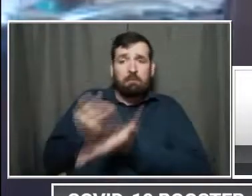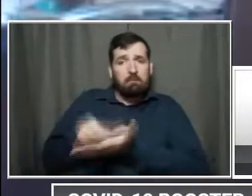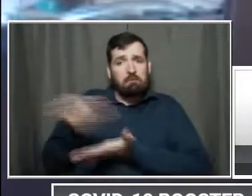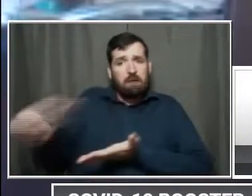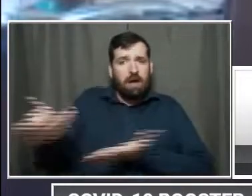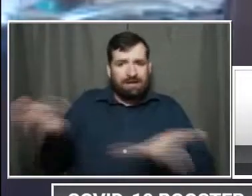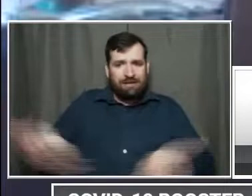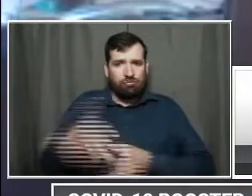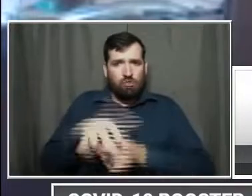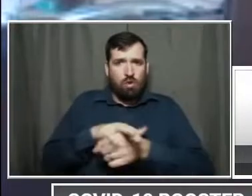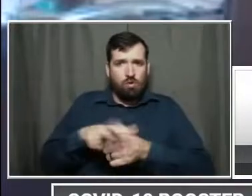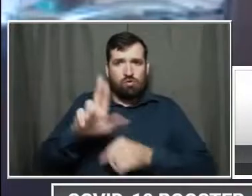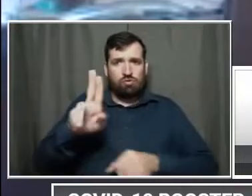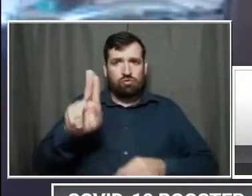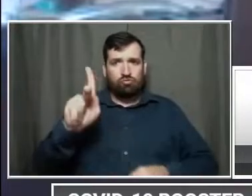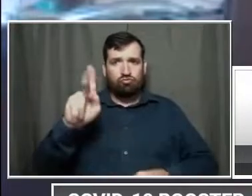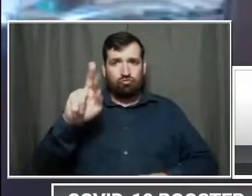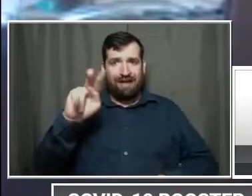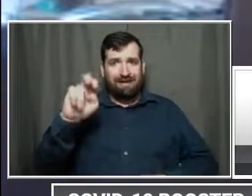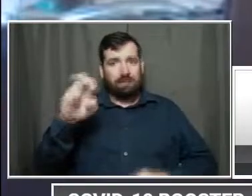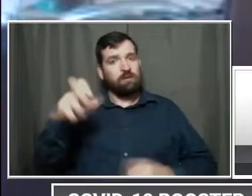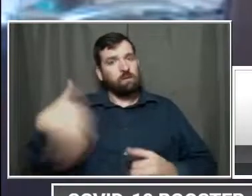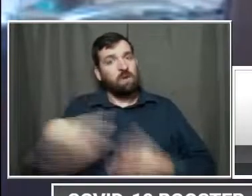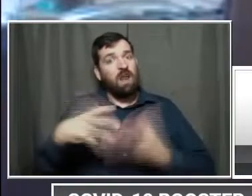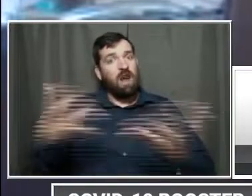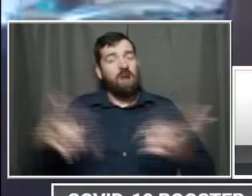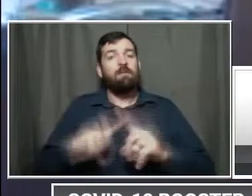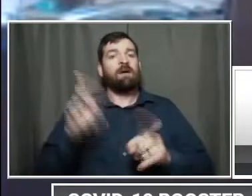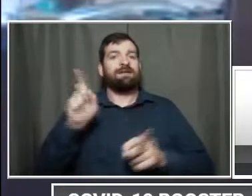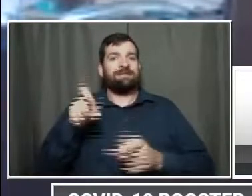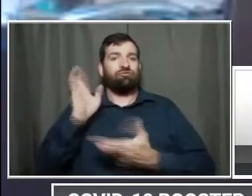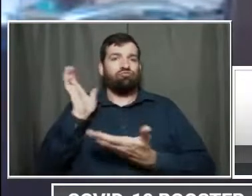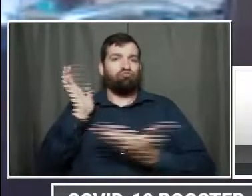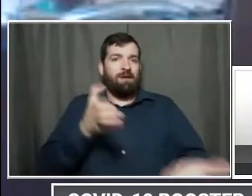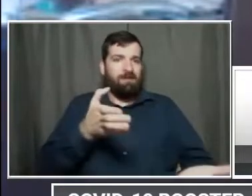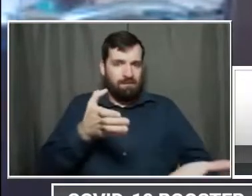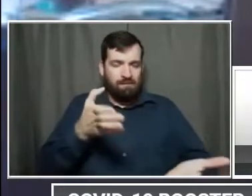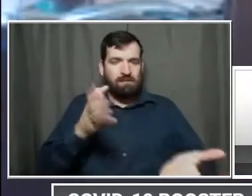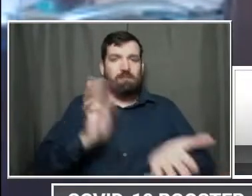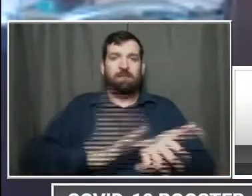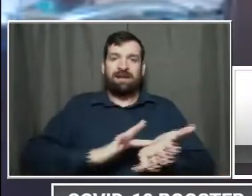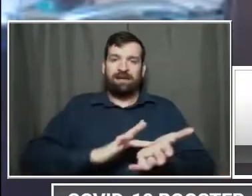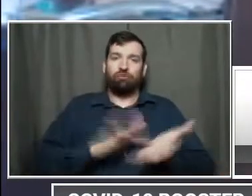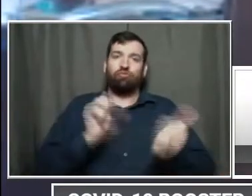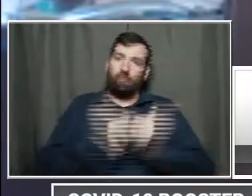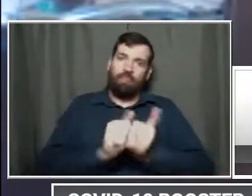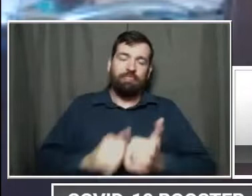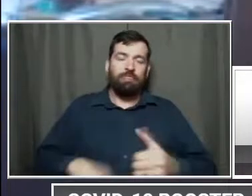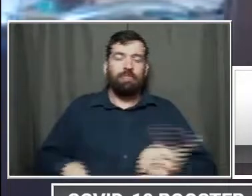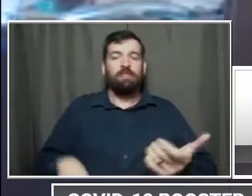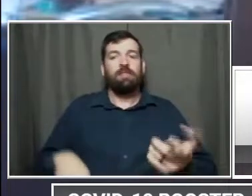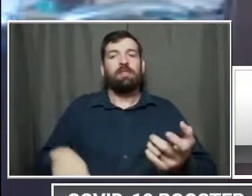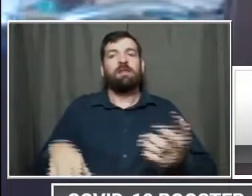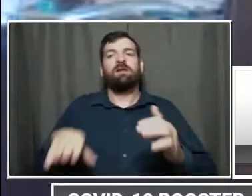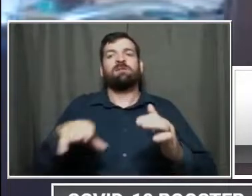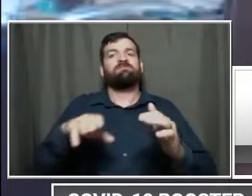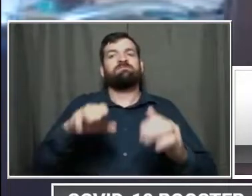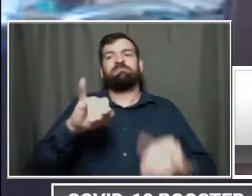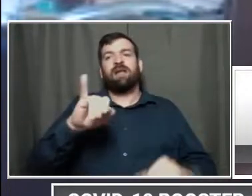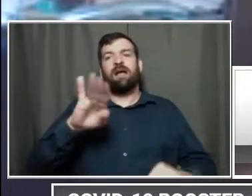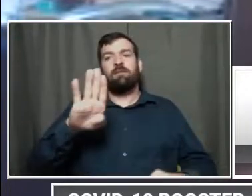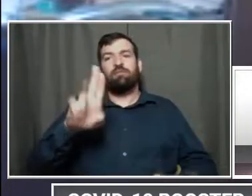Ukraine, actually quite a bit, but we're also needing to bring a lot of medications with us. Your basic ibuprofen,